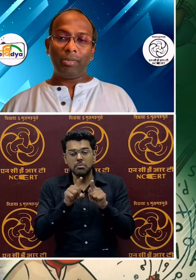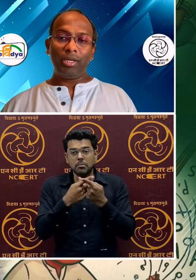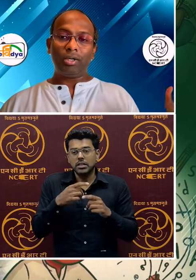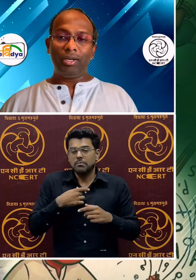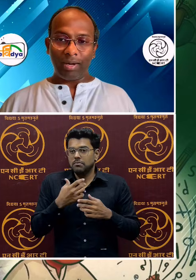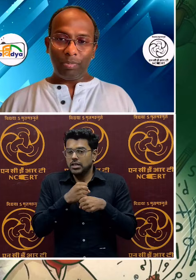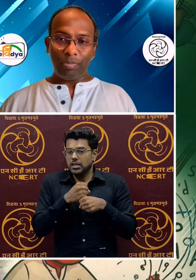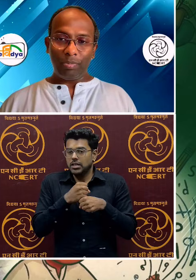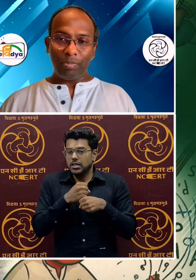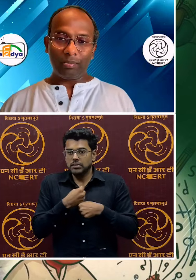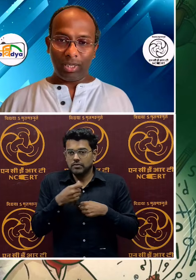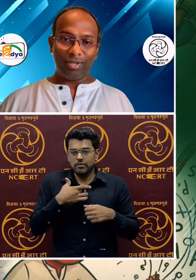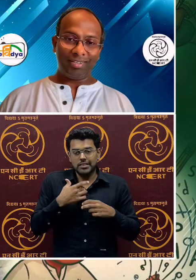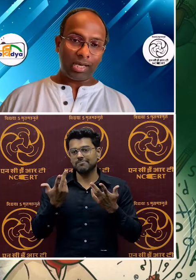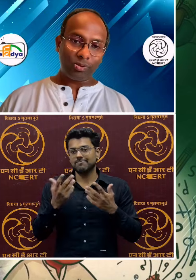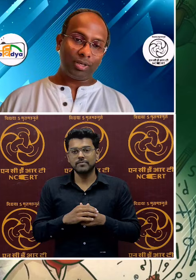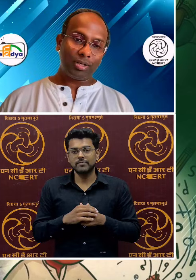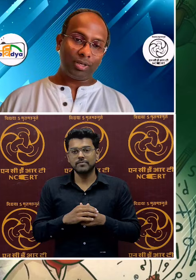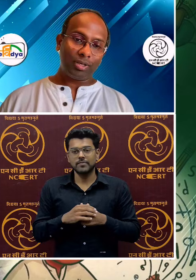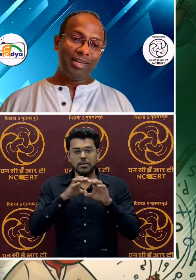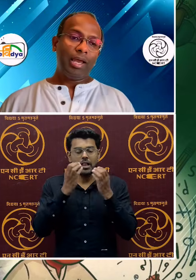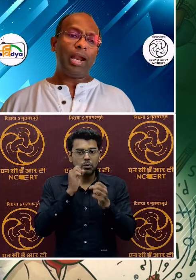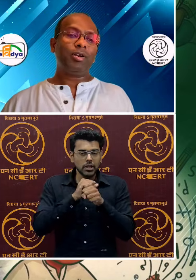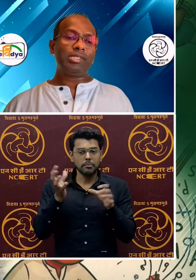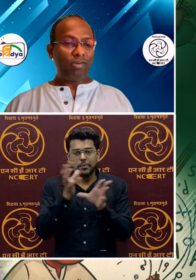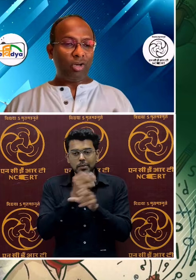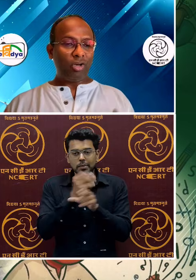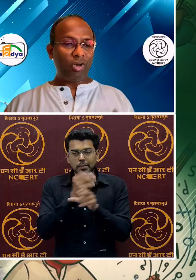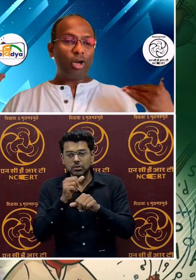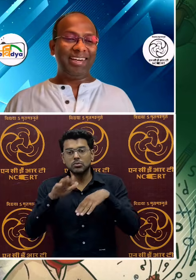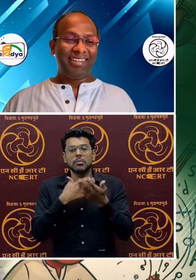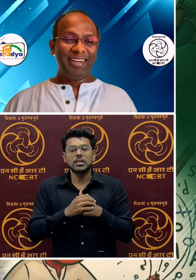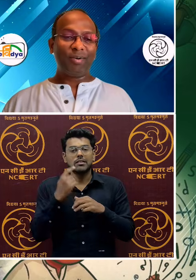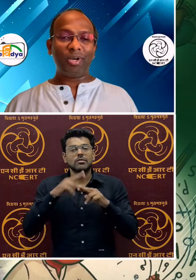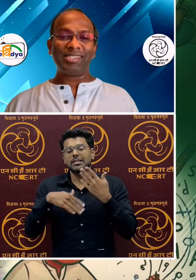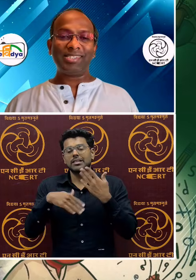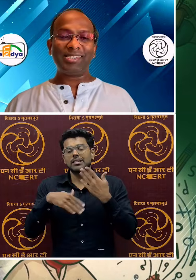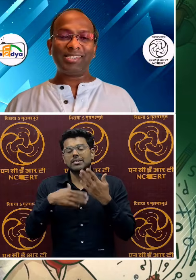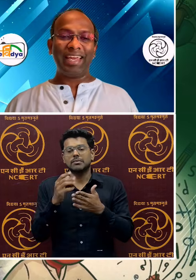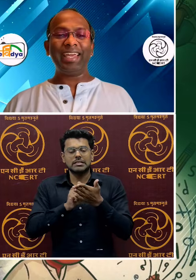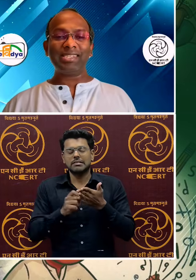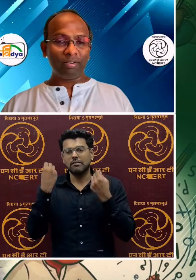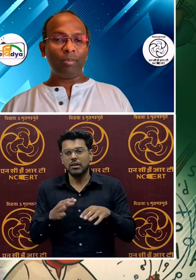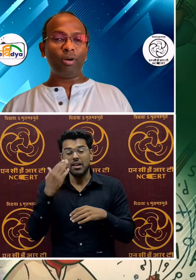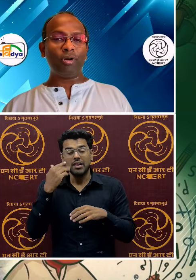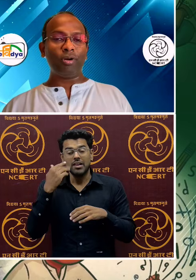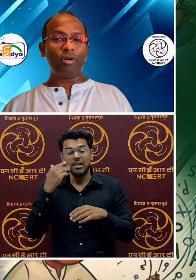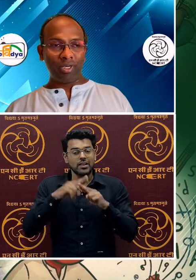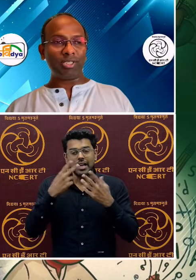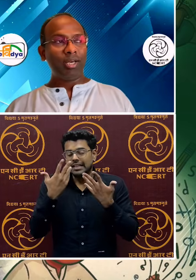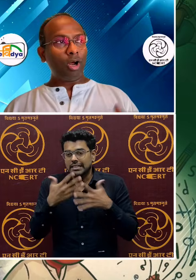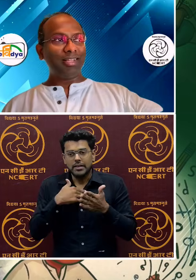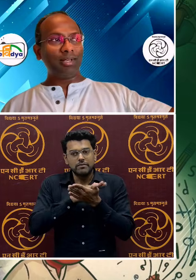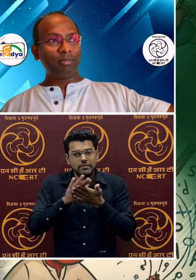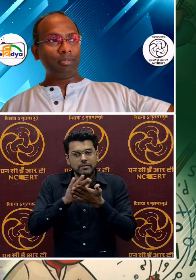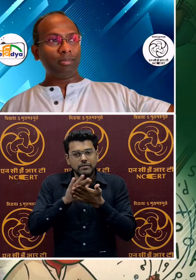makes me not complete my classwork, and afterwards I will not write. Why? Because any case, whatever I'm going to